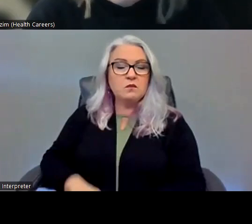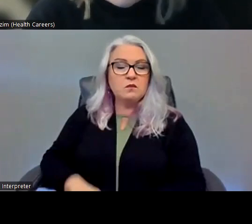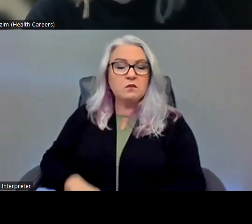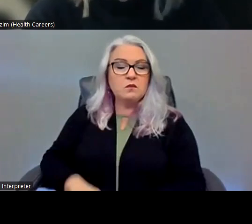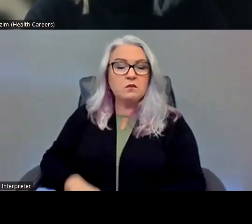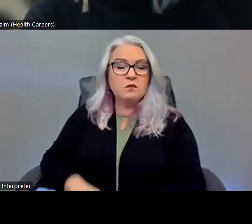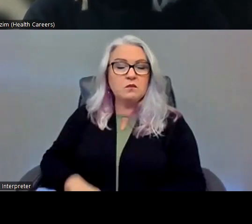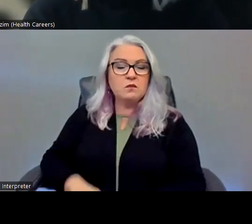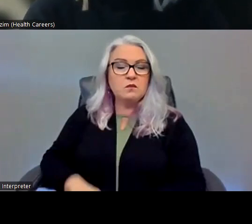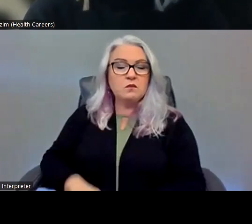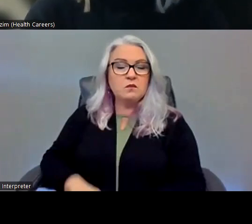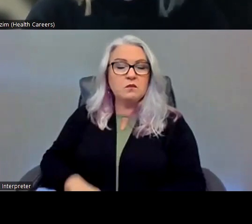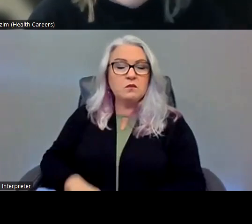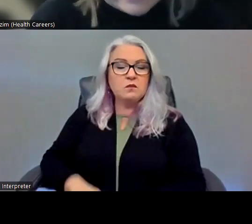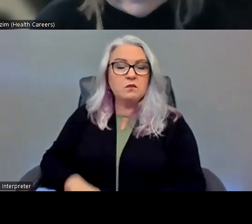equipment,